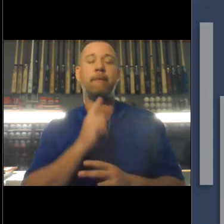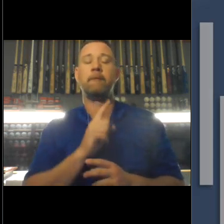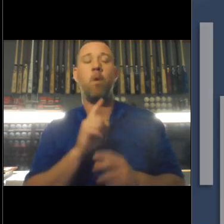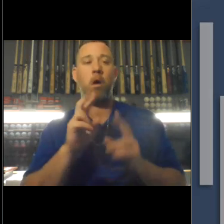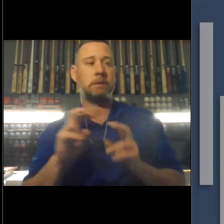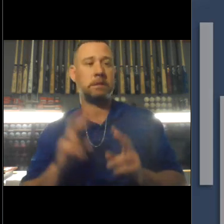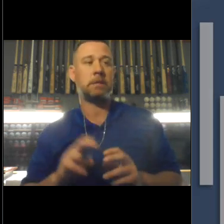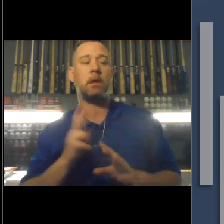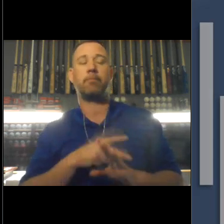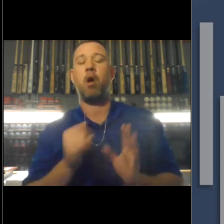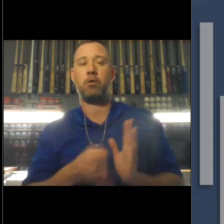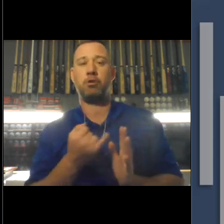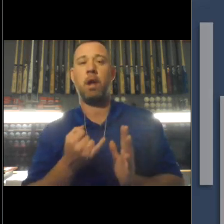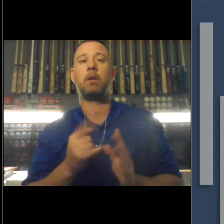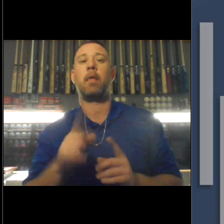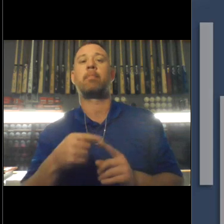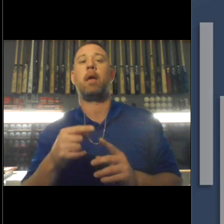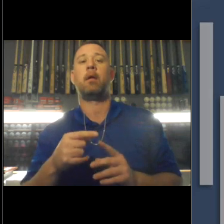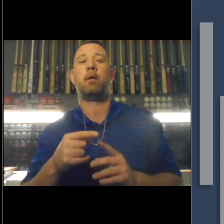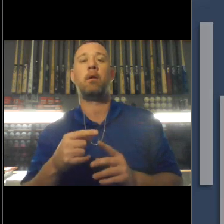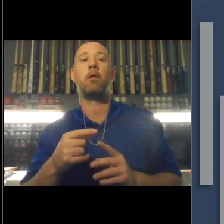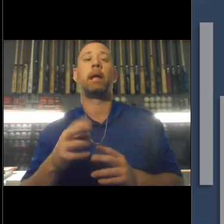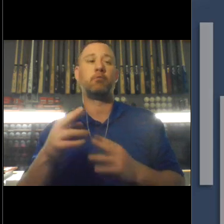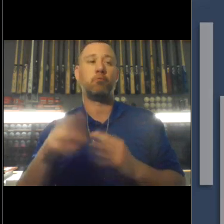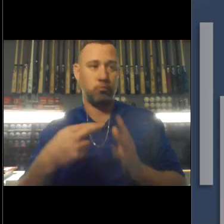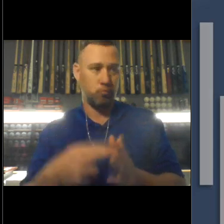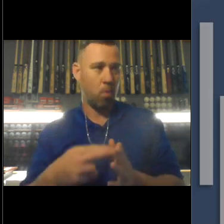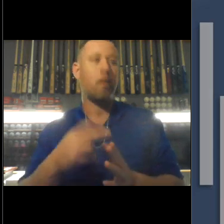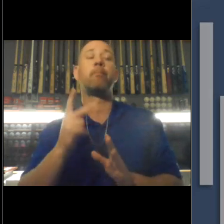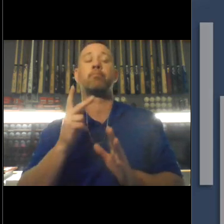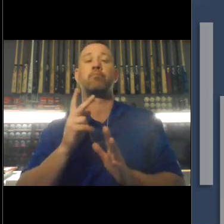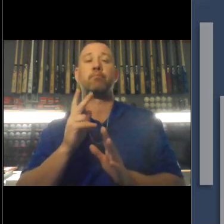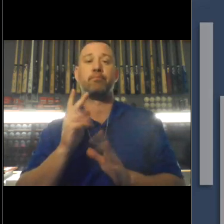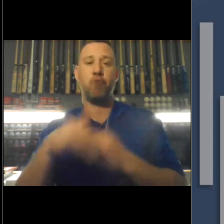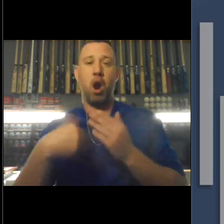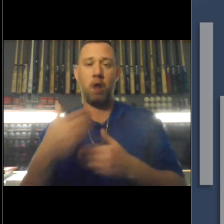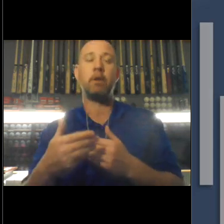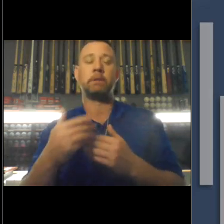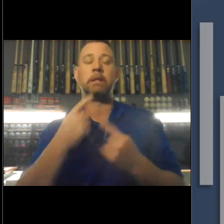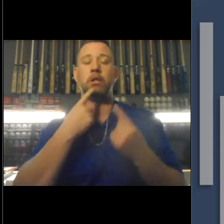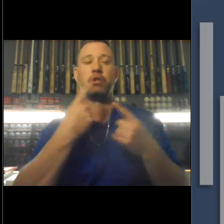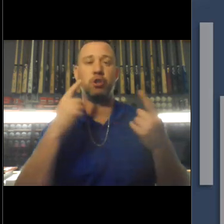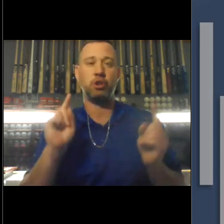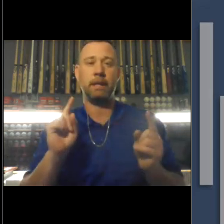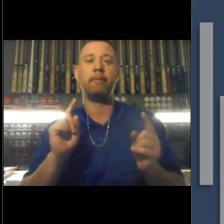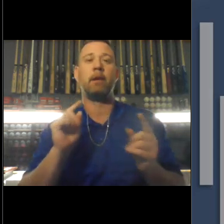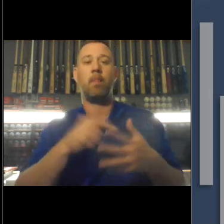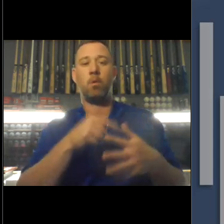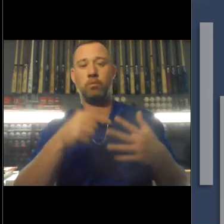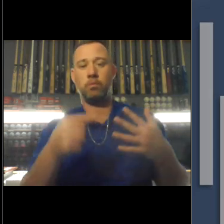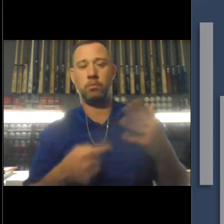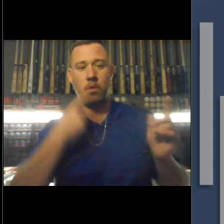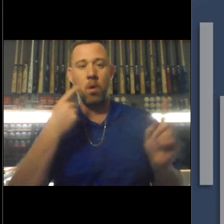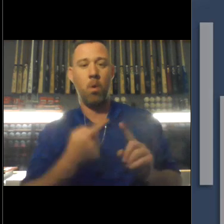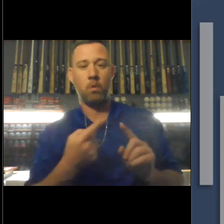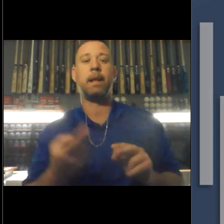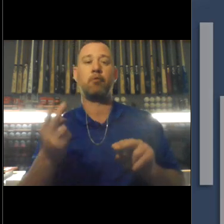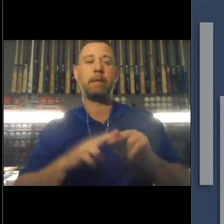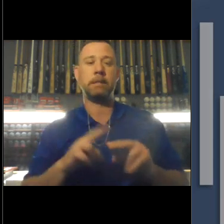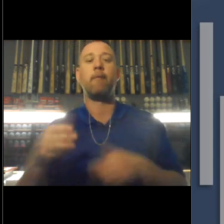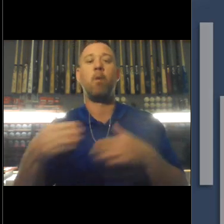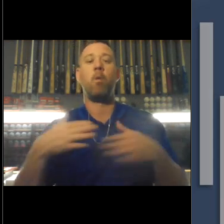project, and then as you roll them up, the program's progress towards achieving the statutory goal of increasing walking and